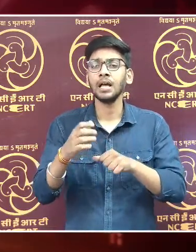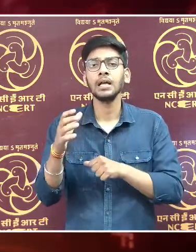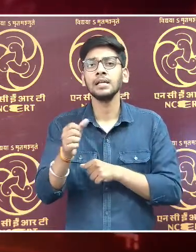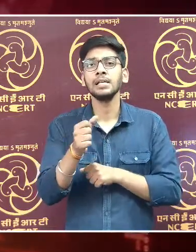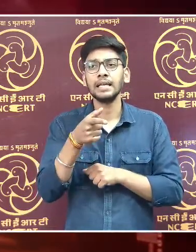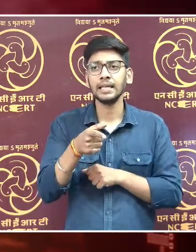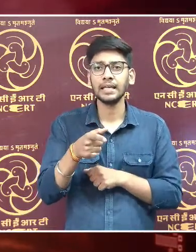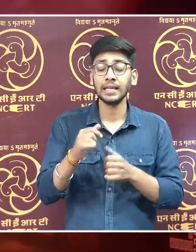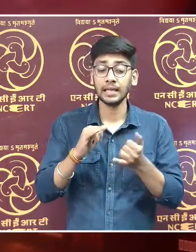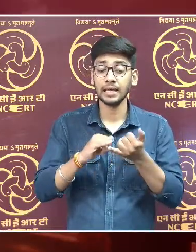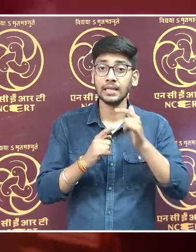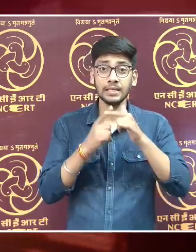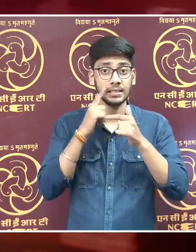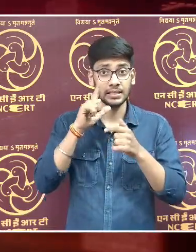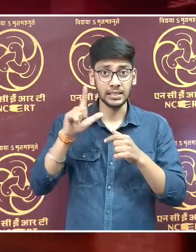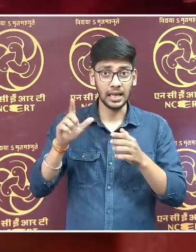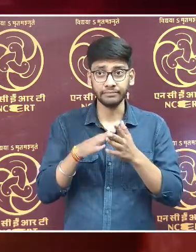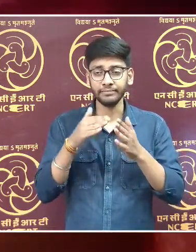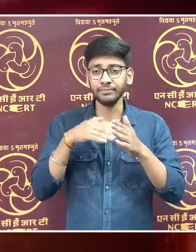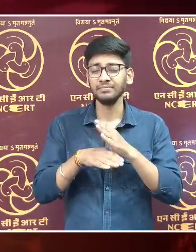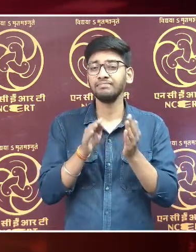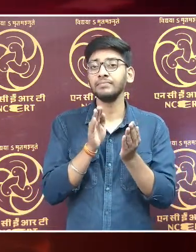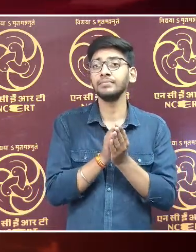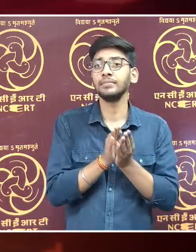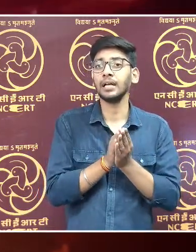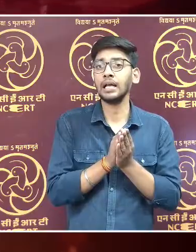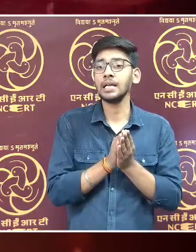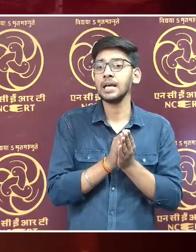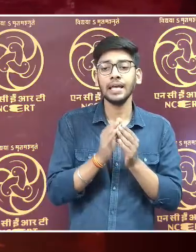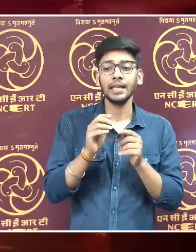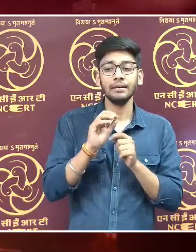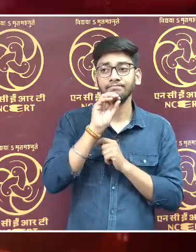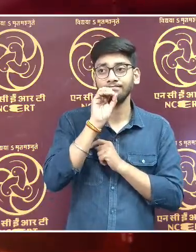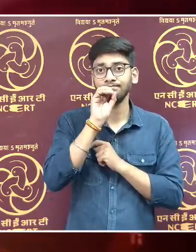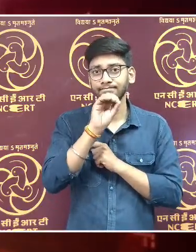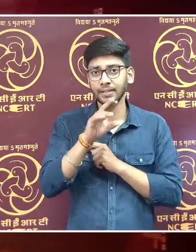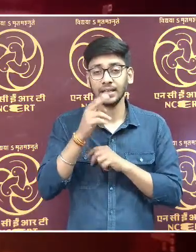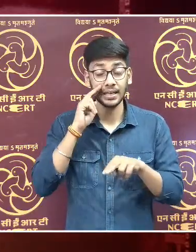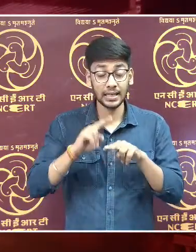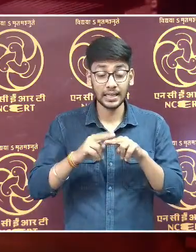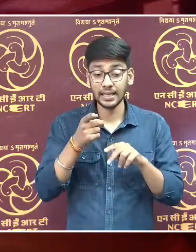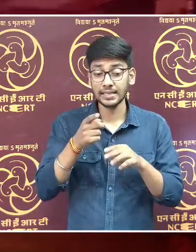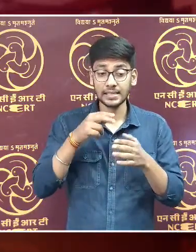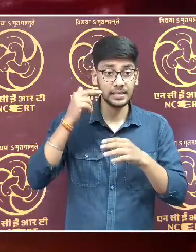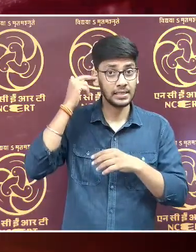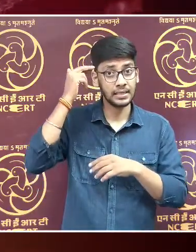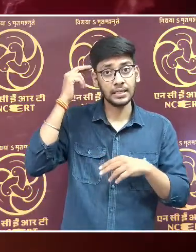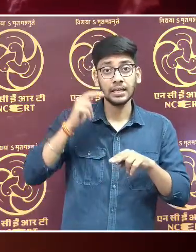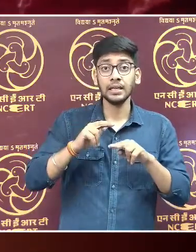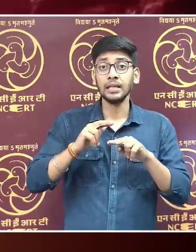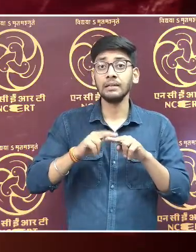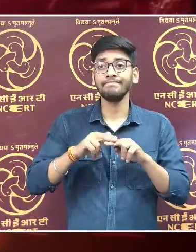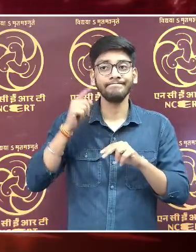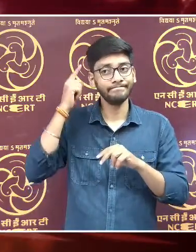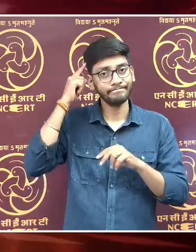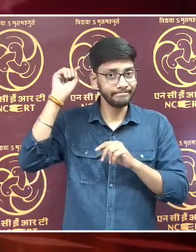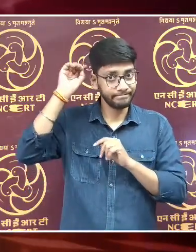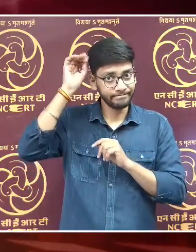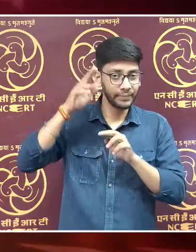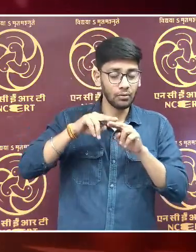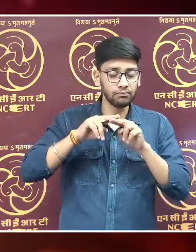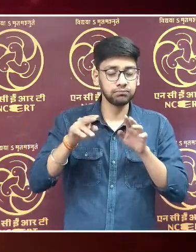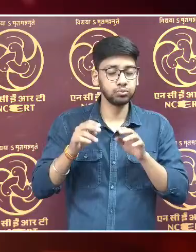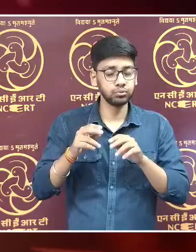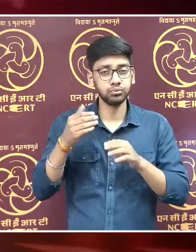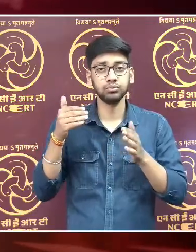still it is a bit of confidential, that because it should not affect the mother in any way Ji. psychologically. Ji. Right. True.